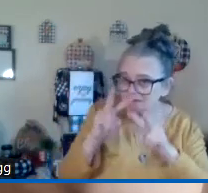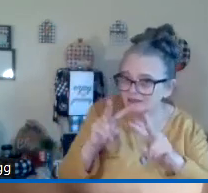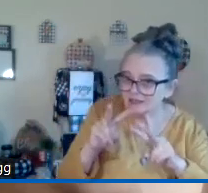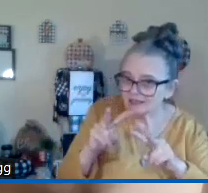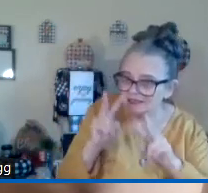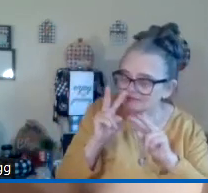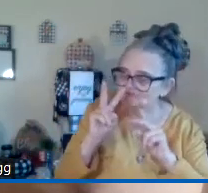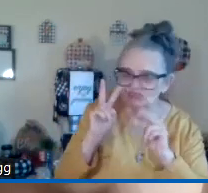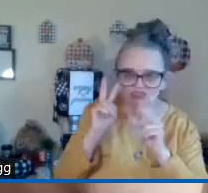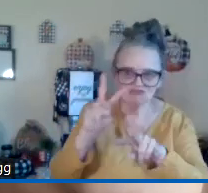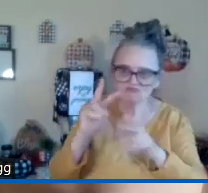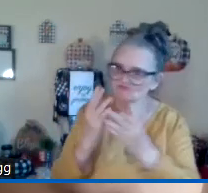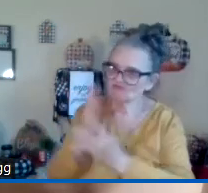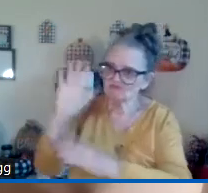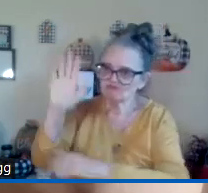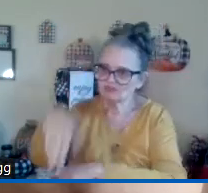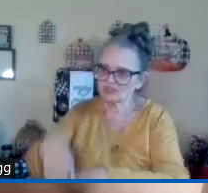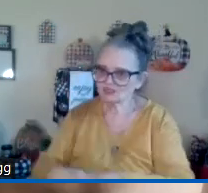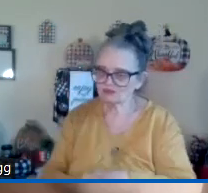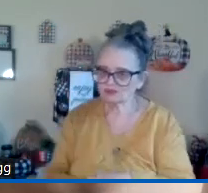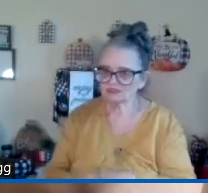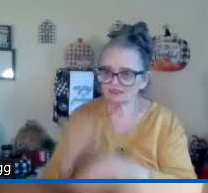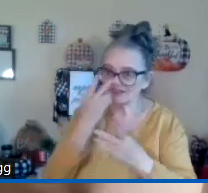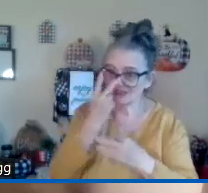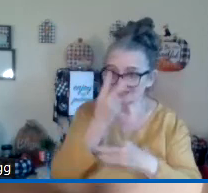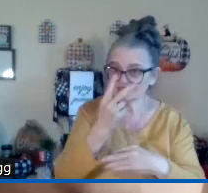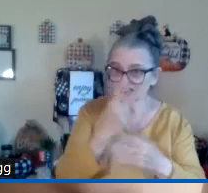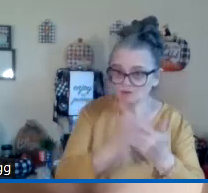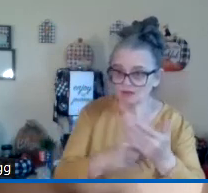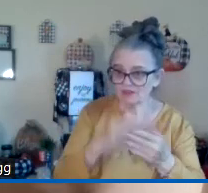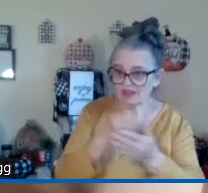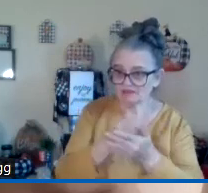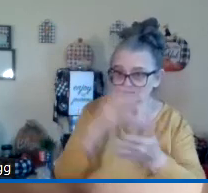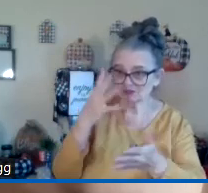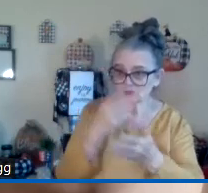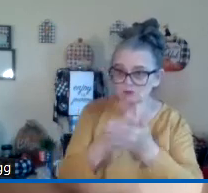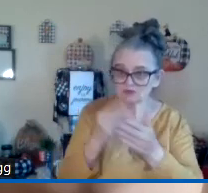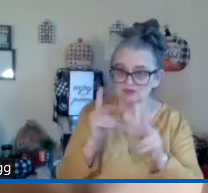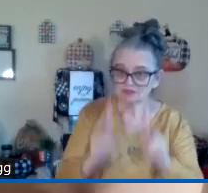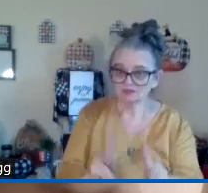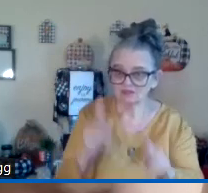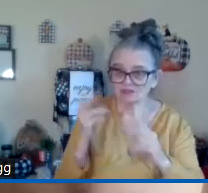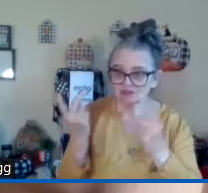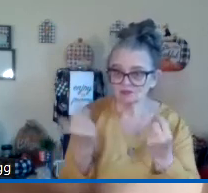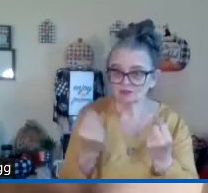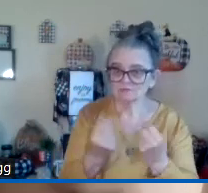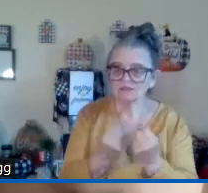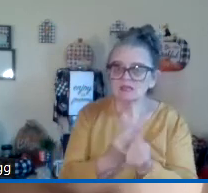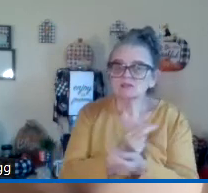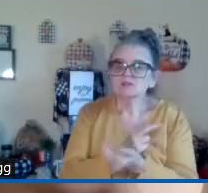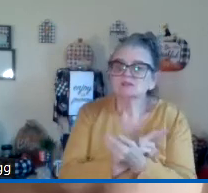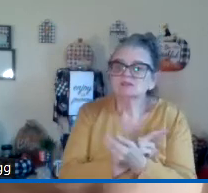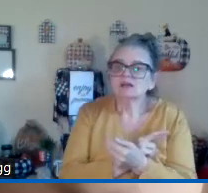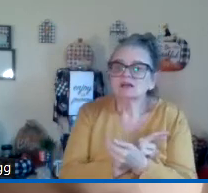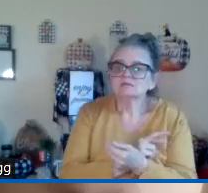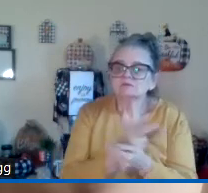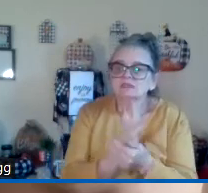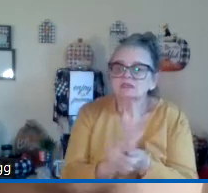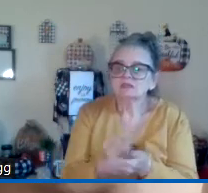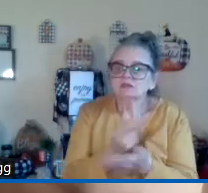discernment just sees through it, and they see what that rich person is doing.